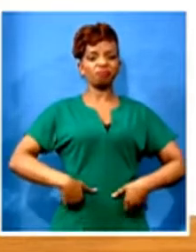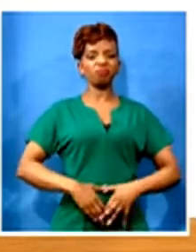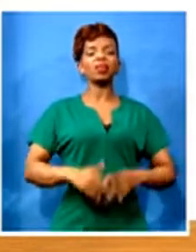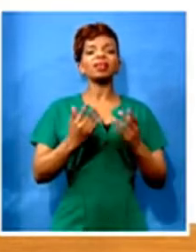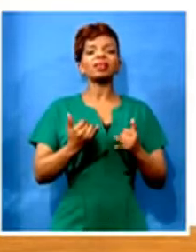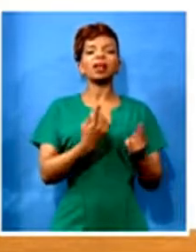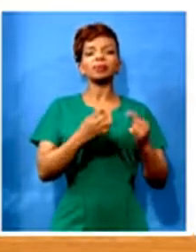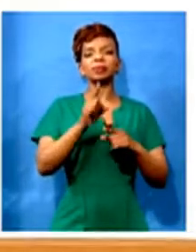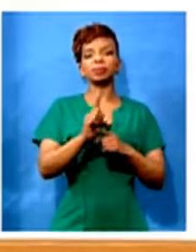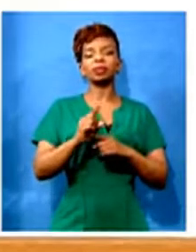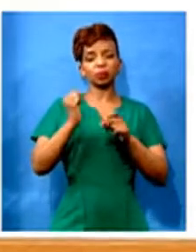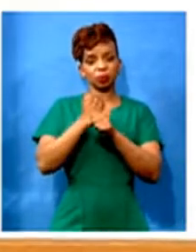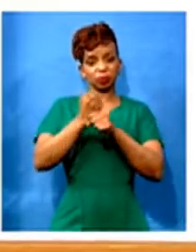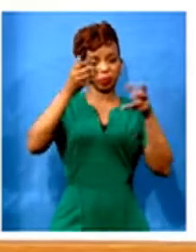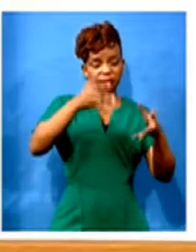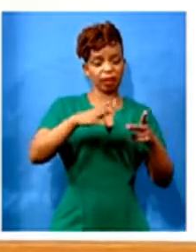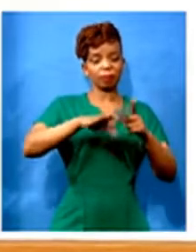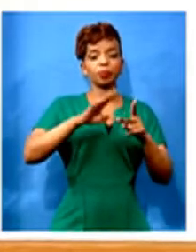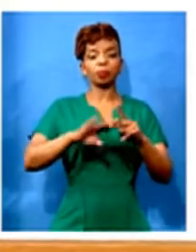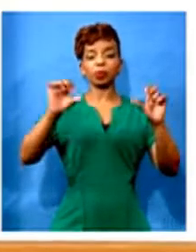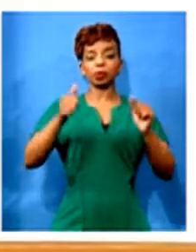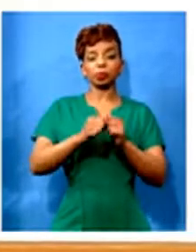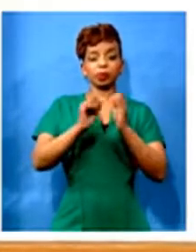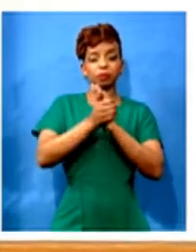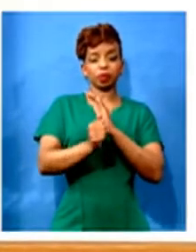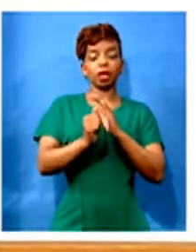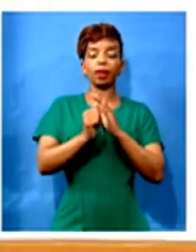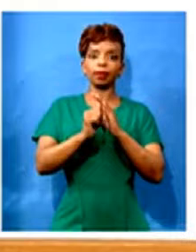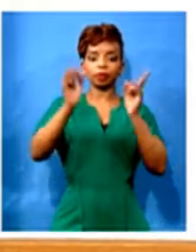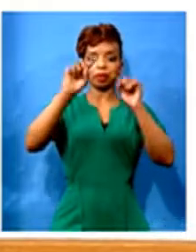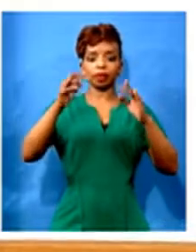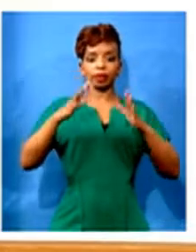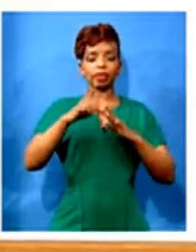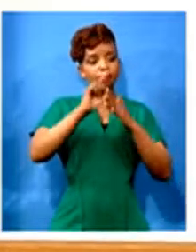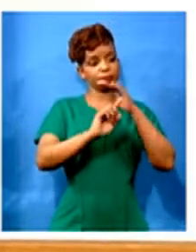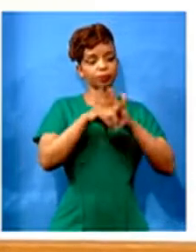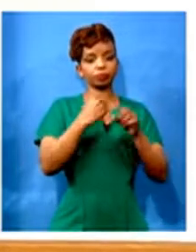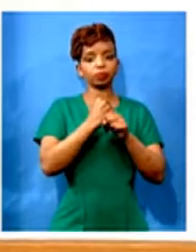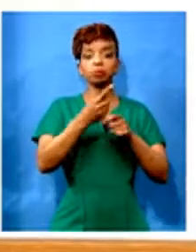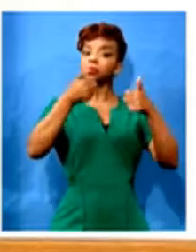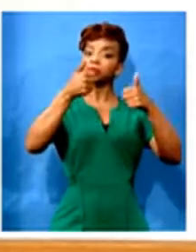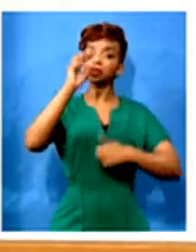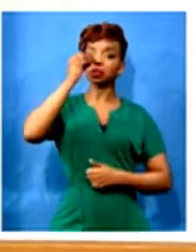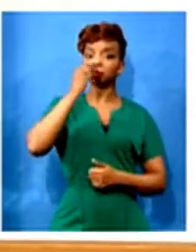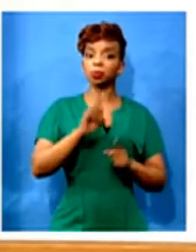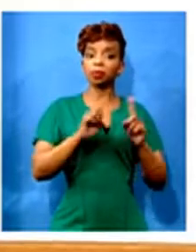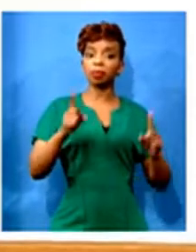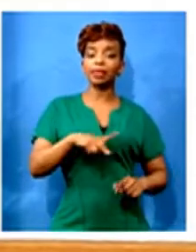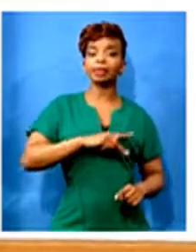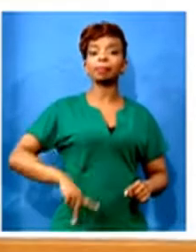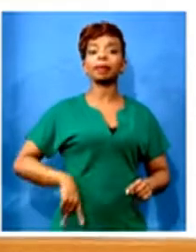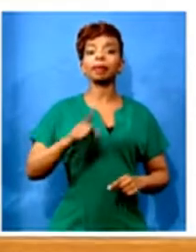maternity ward as well. So good news coming from that ward. And the Premier was pretty much saying that we're not going to talk anymore. We've